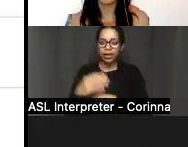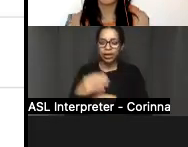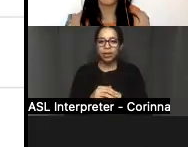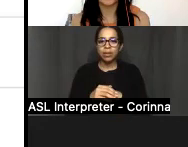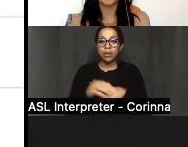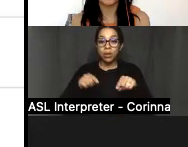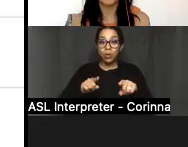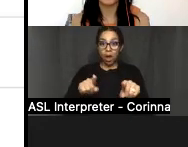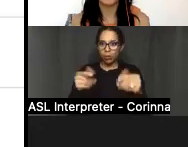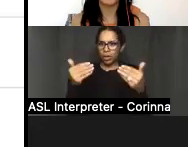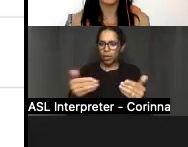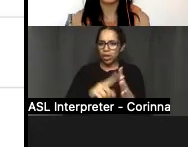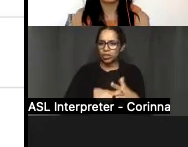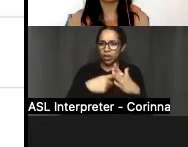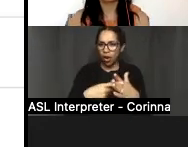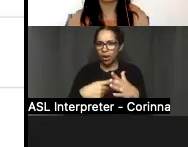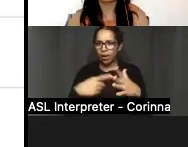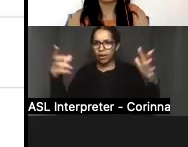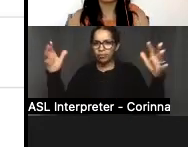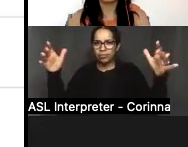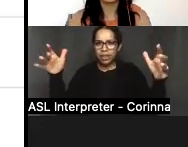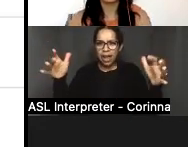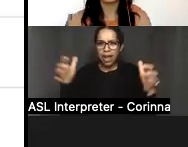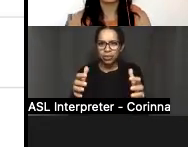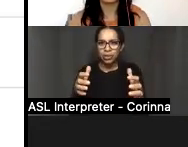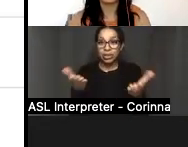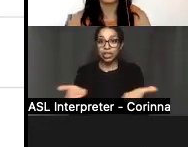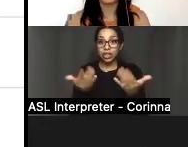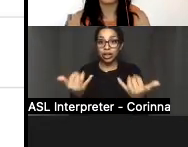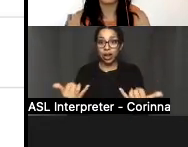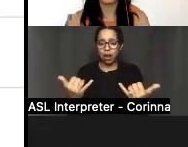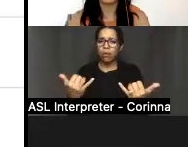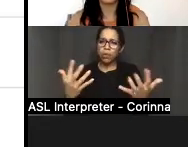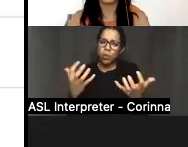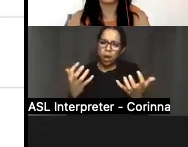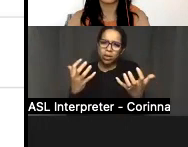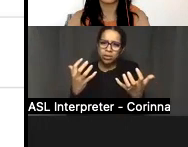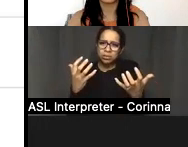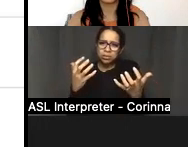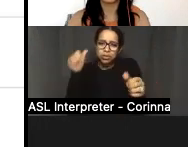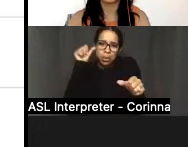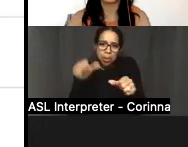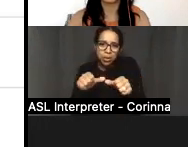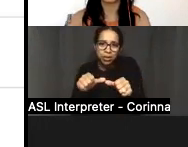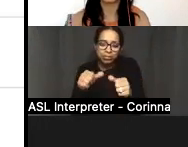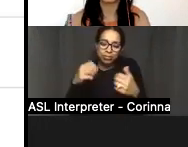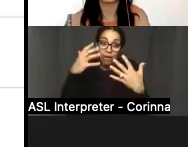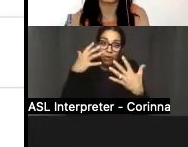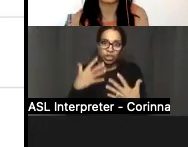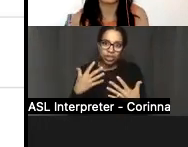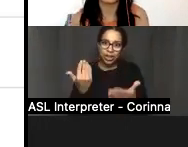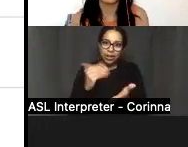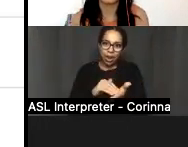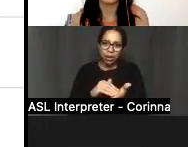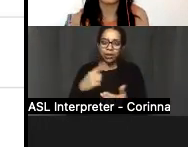get started and as we're all kind of gathering, we also just wanted to be mindful that we are unfortunately once again gathering